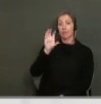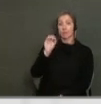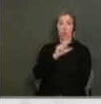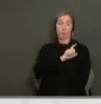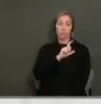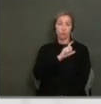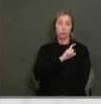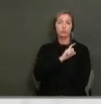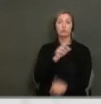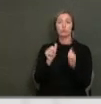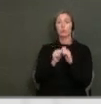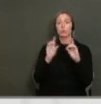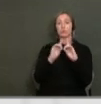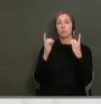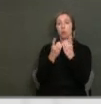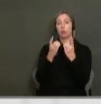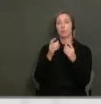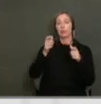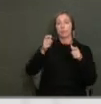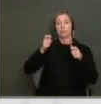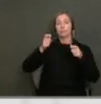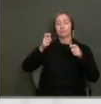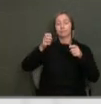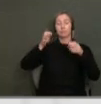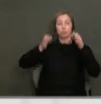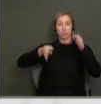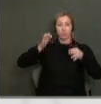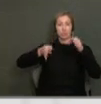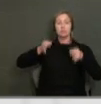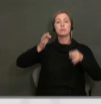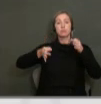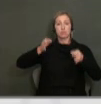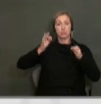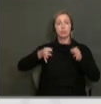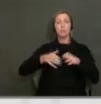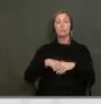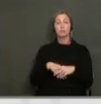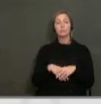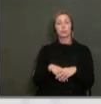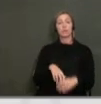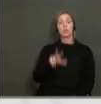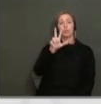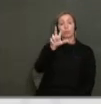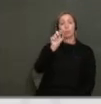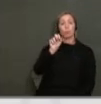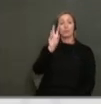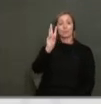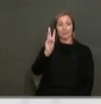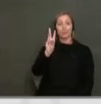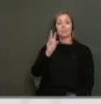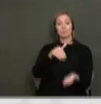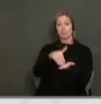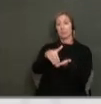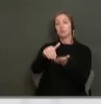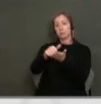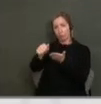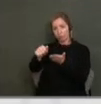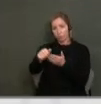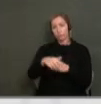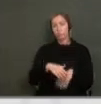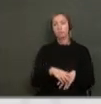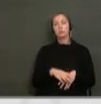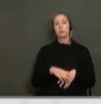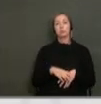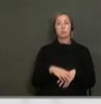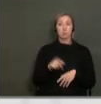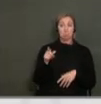and the budget includes the match that is required in that grant, or $3.6 million. We should know